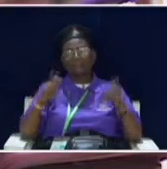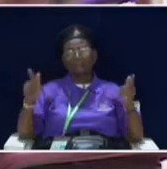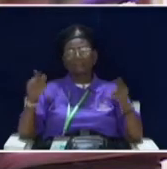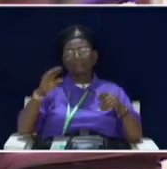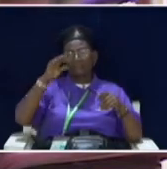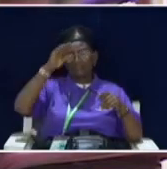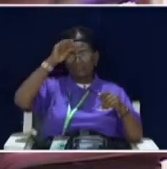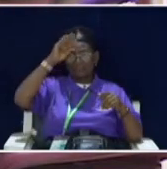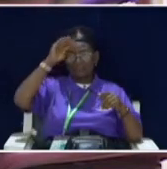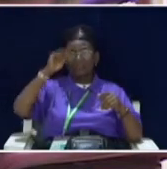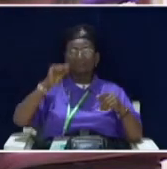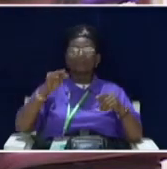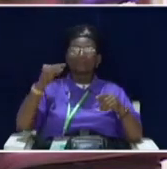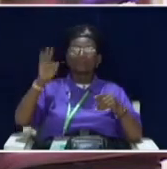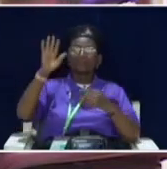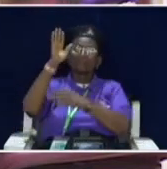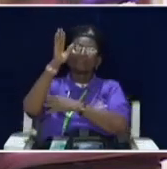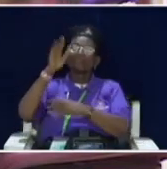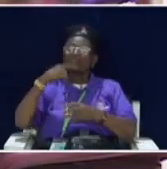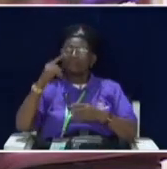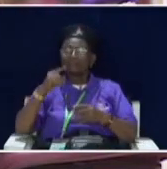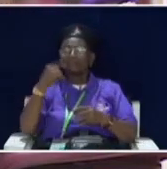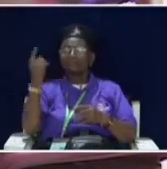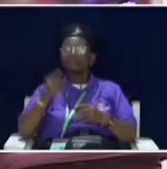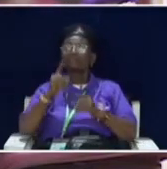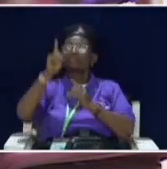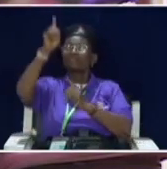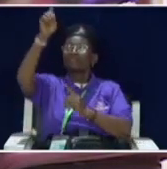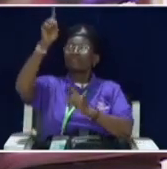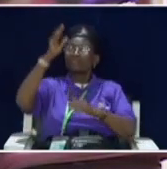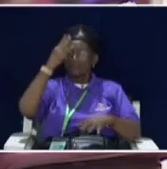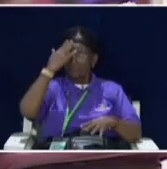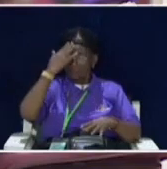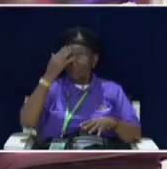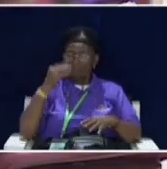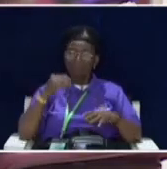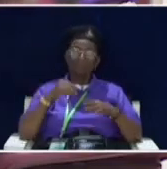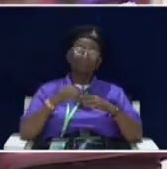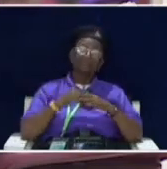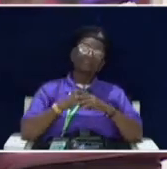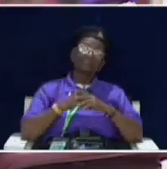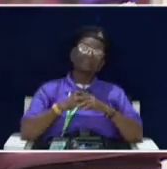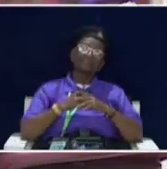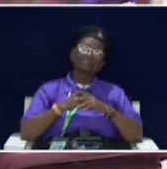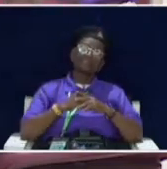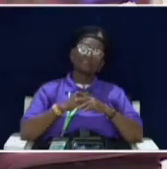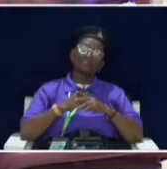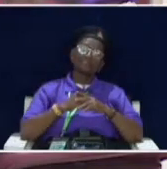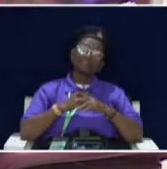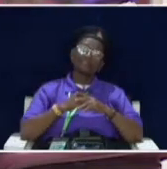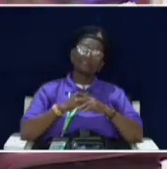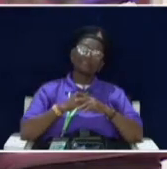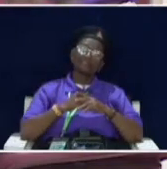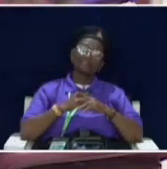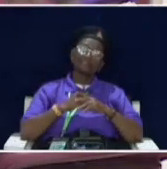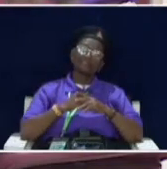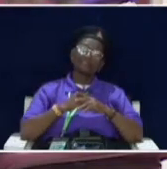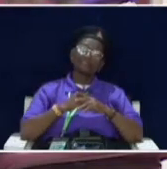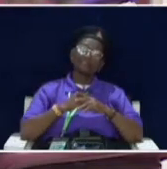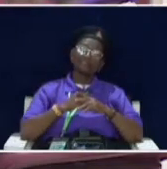said, God, only thou knows. Okunrin agbula Olorun ni eyan Olorun yi so pe Oluwa iwo nikan lo mo.